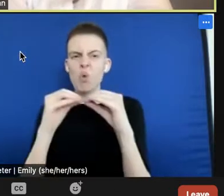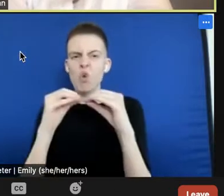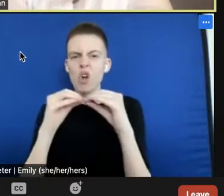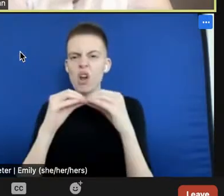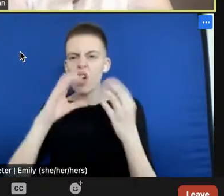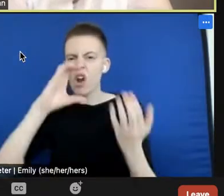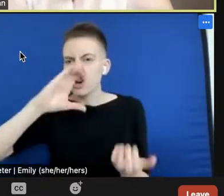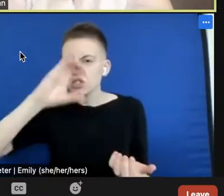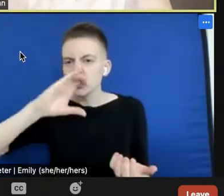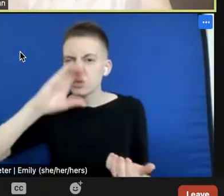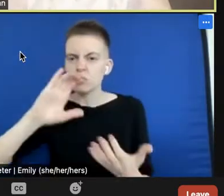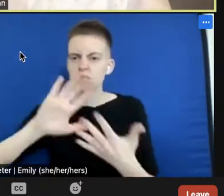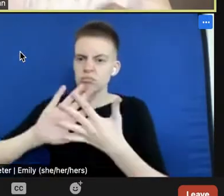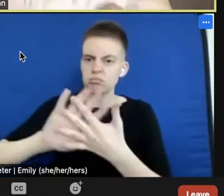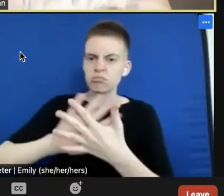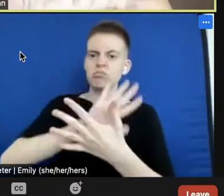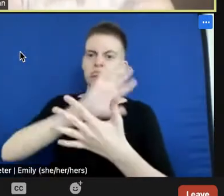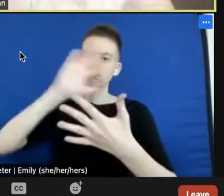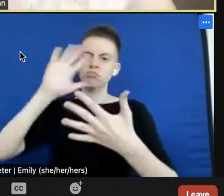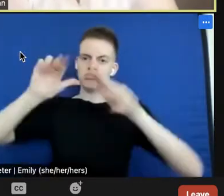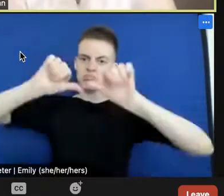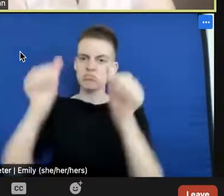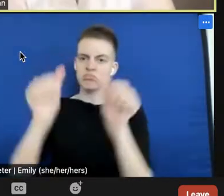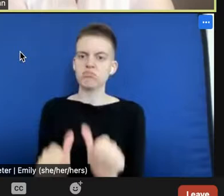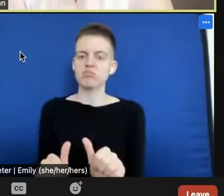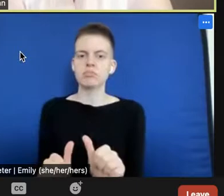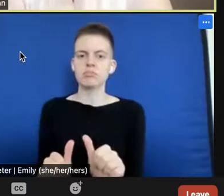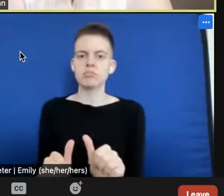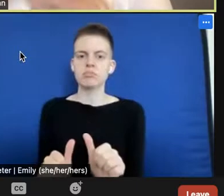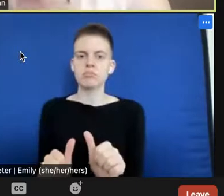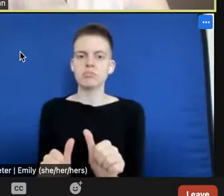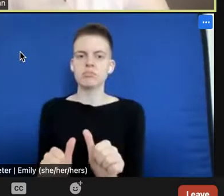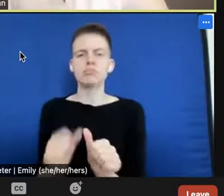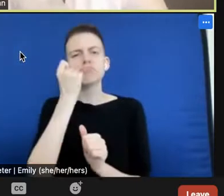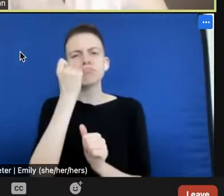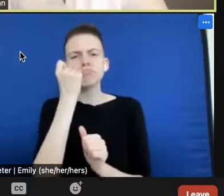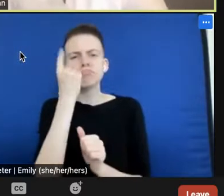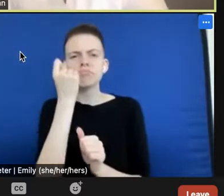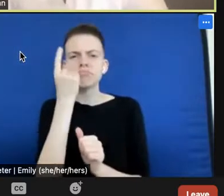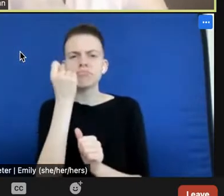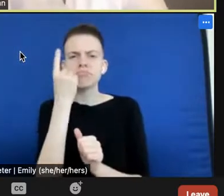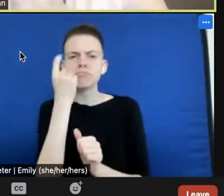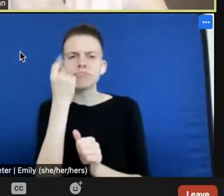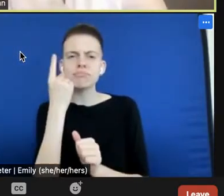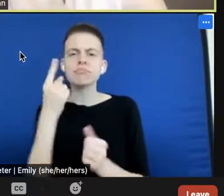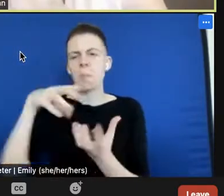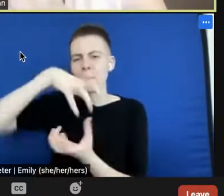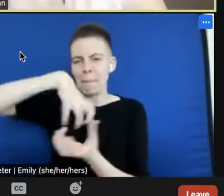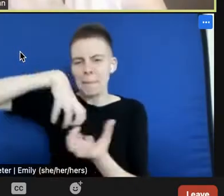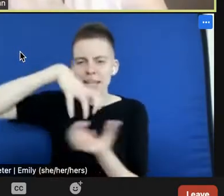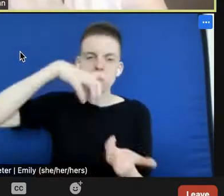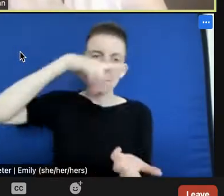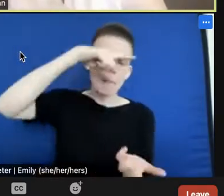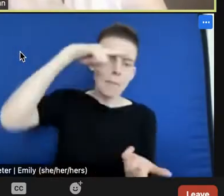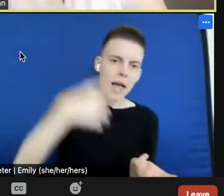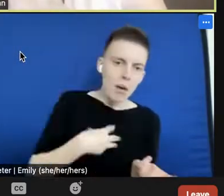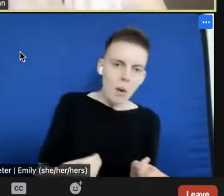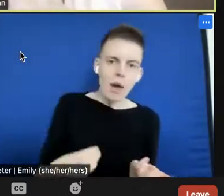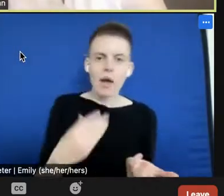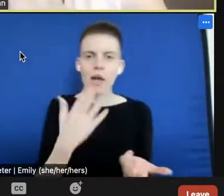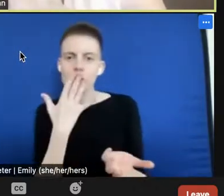stylized image. This sort of crosses boundaries because you have, some color and some black and white.